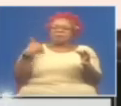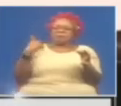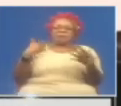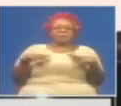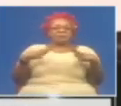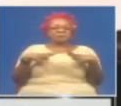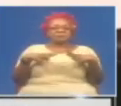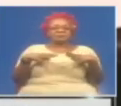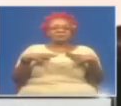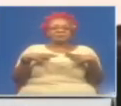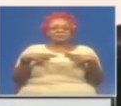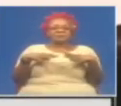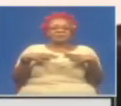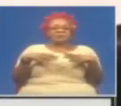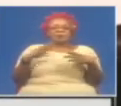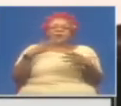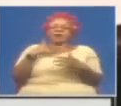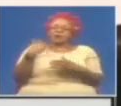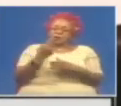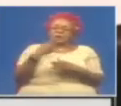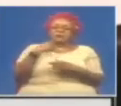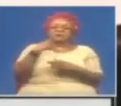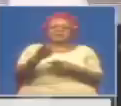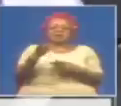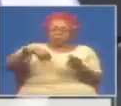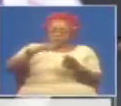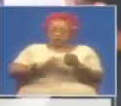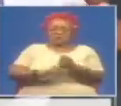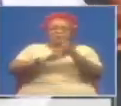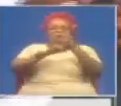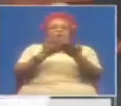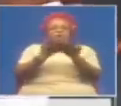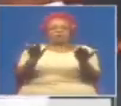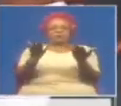Kwa hivyo your excellency, we just telling you, sisi tuko nyuma yako.